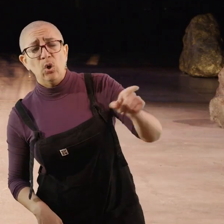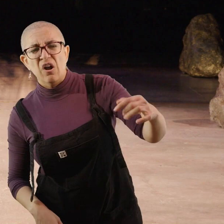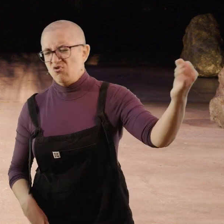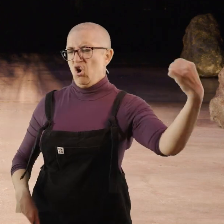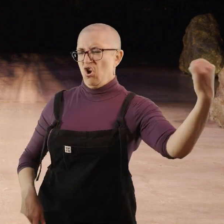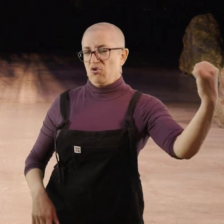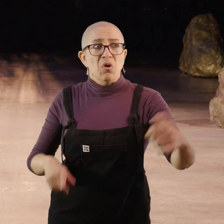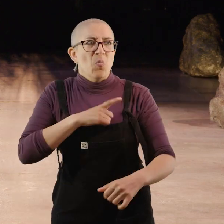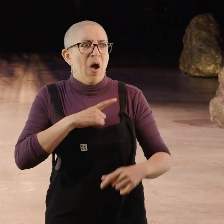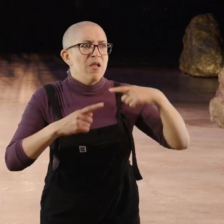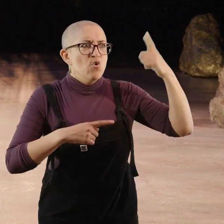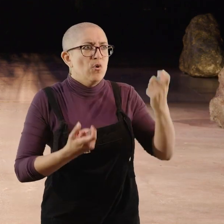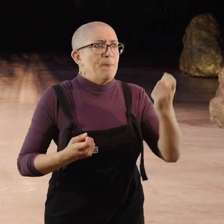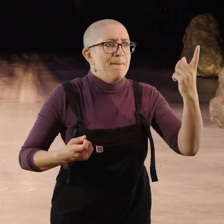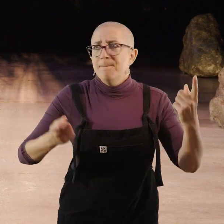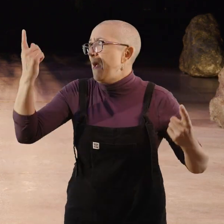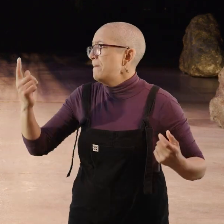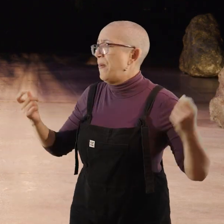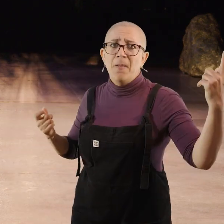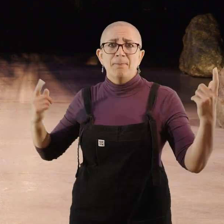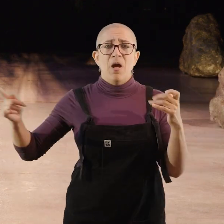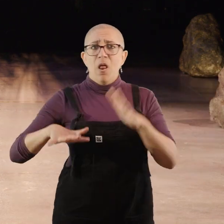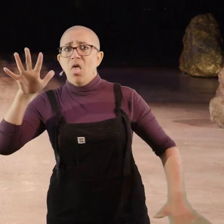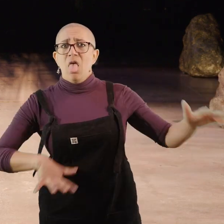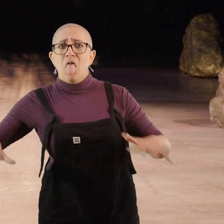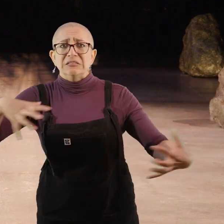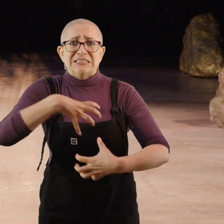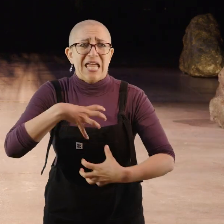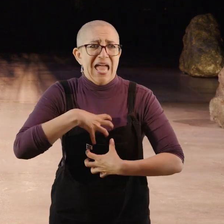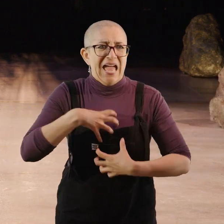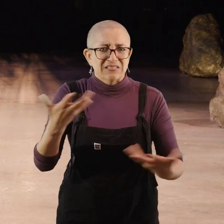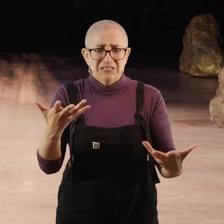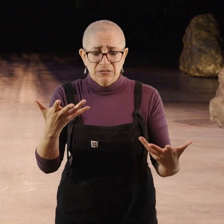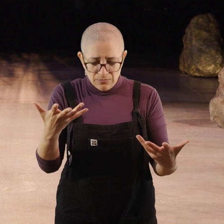when every noise appalls me? Oh, what hands are